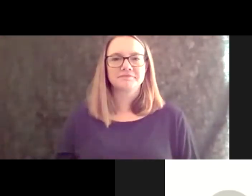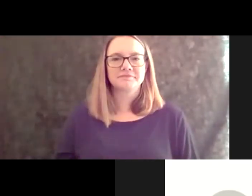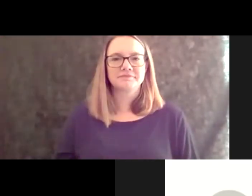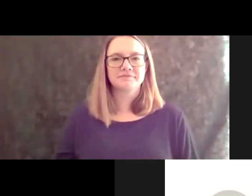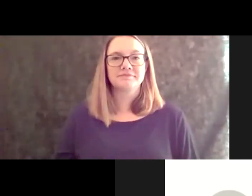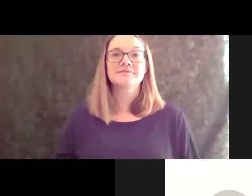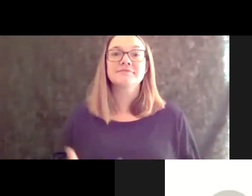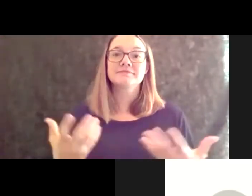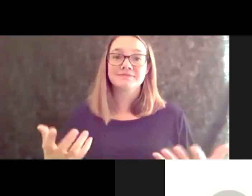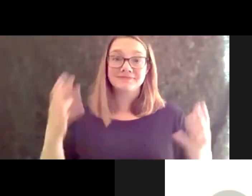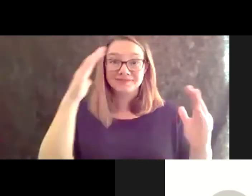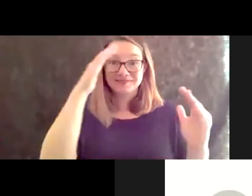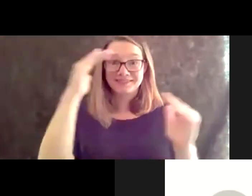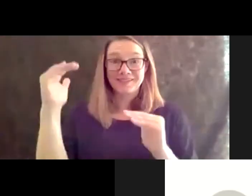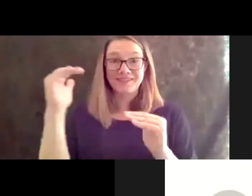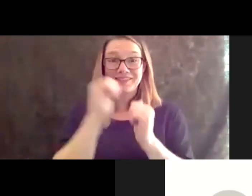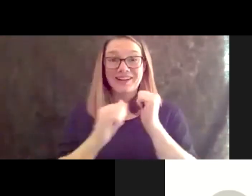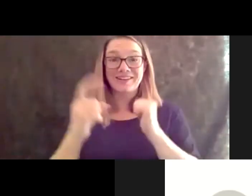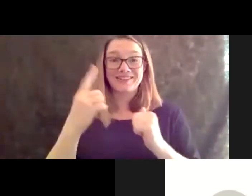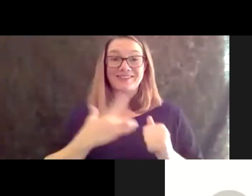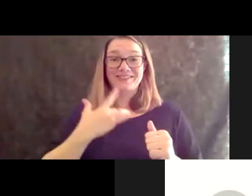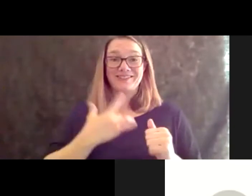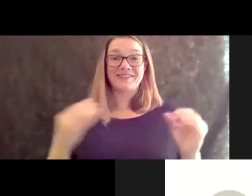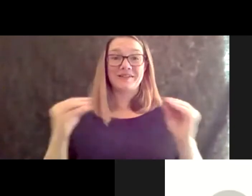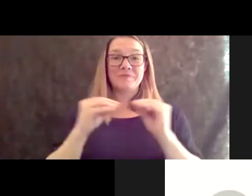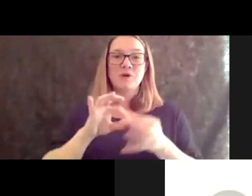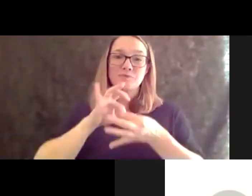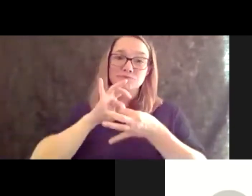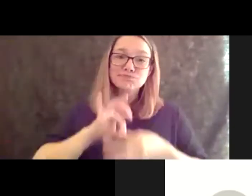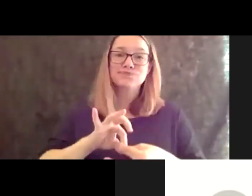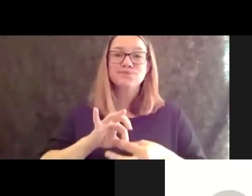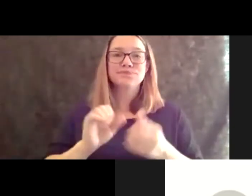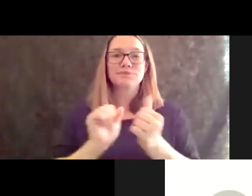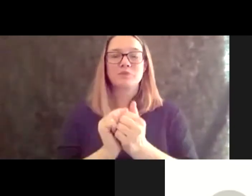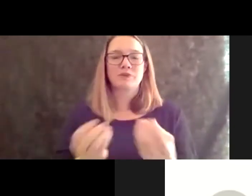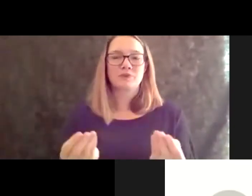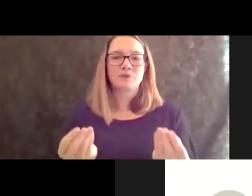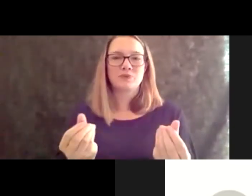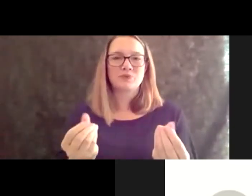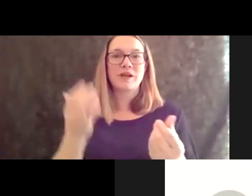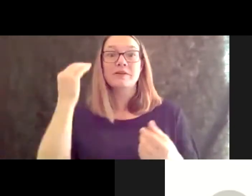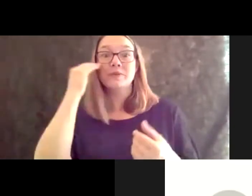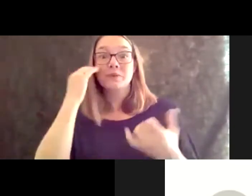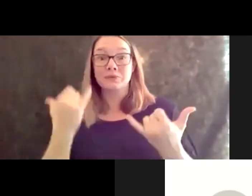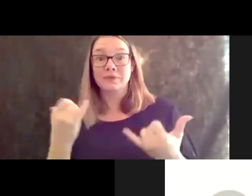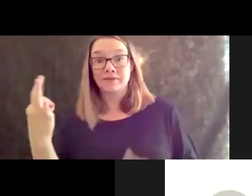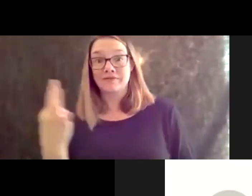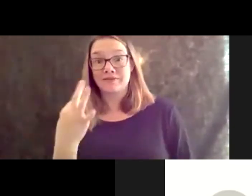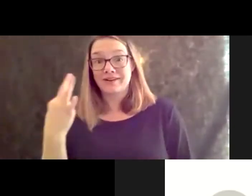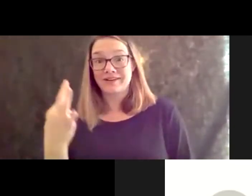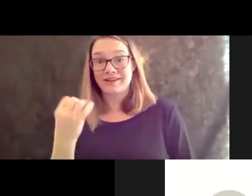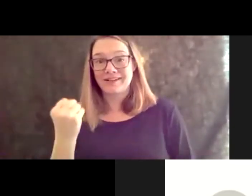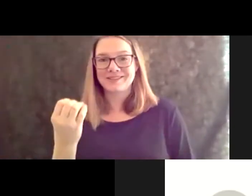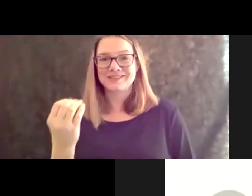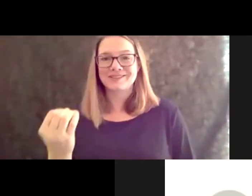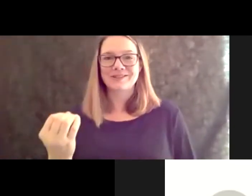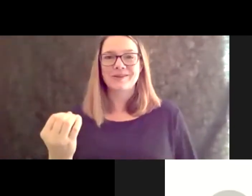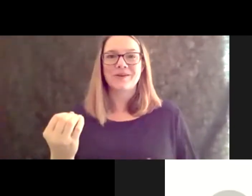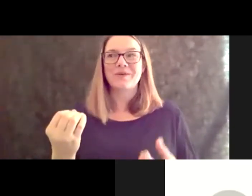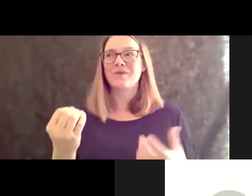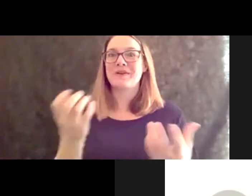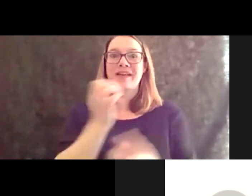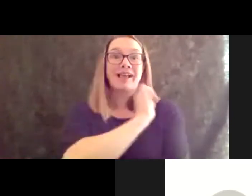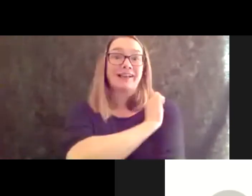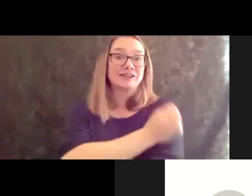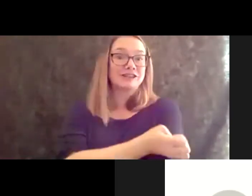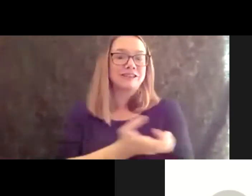Well, hopefully everyone is feeling a little bit more grounded. I know it's Friday, so there's probably lots of energy